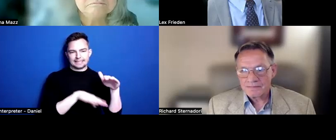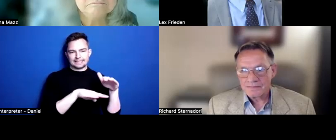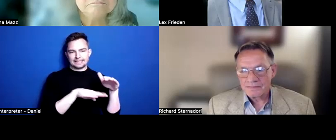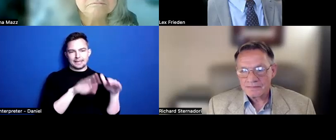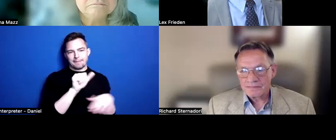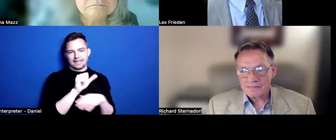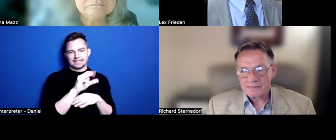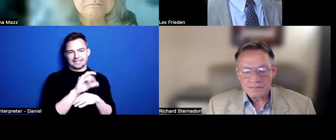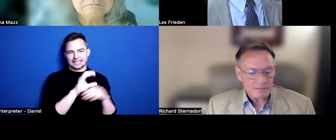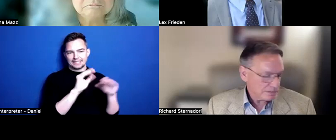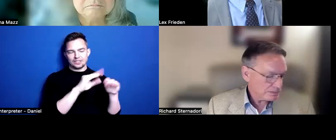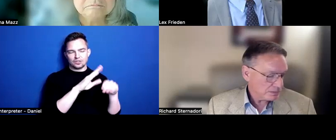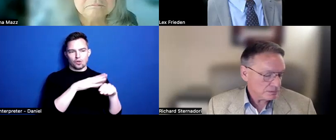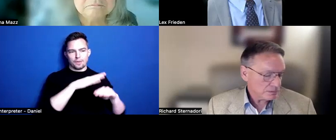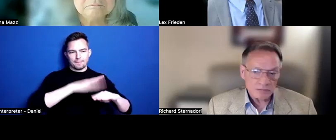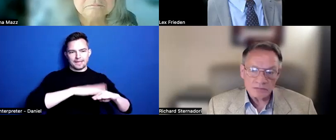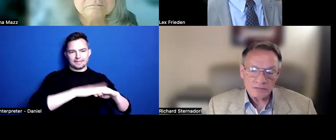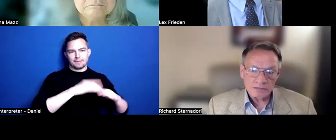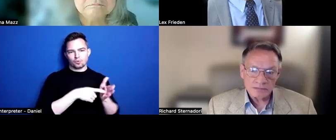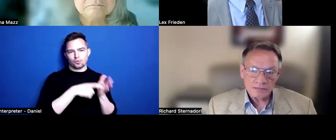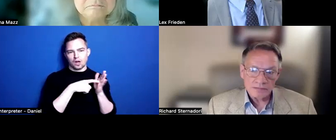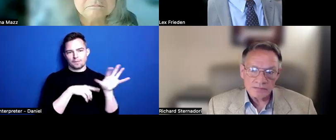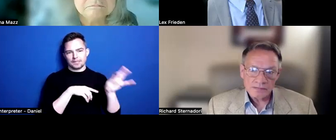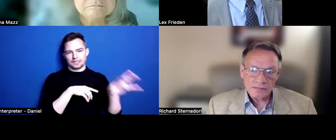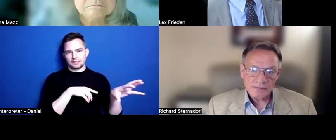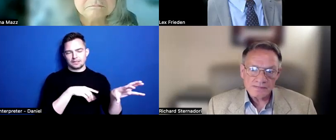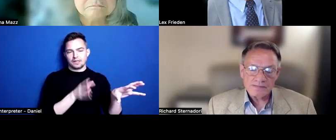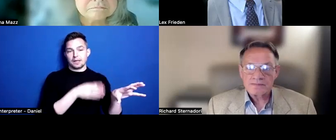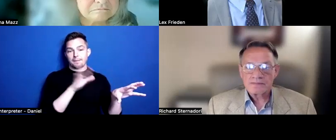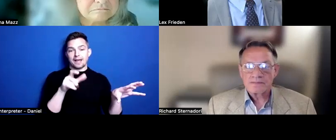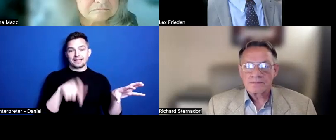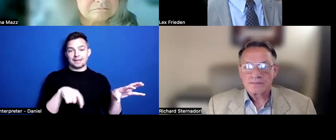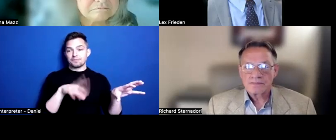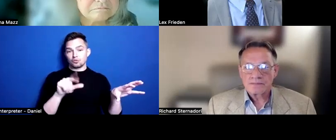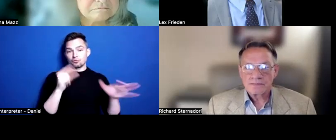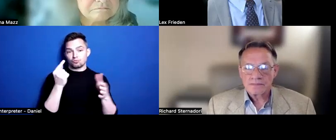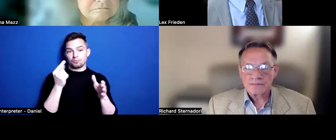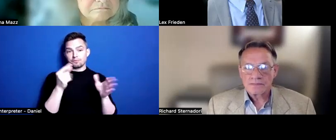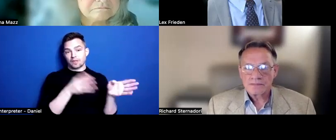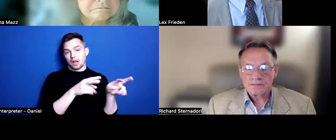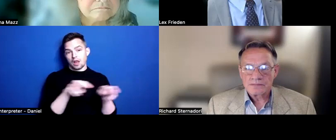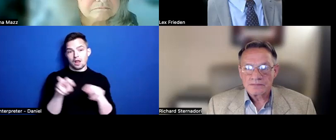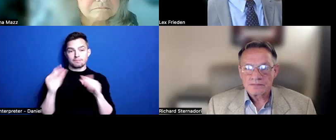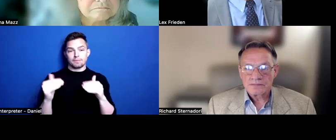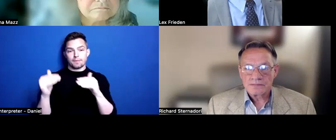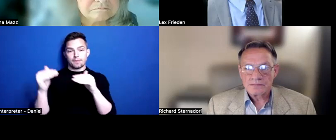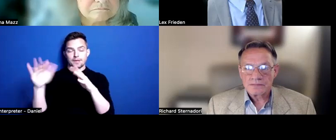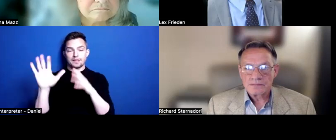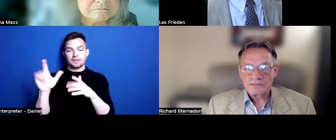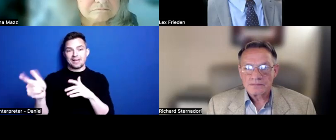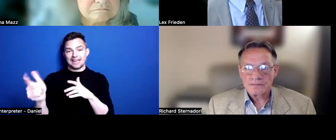teaches all of the minimum requirements. And then by the time they get to their